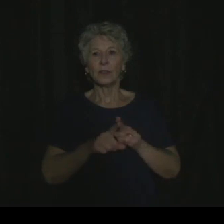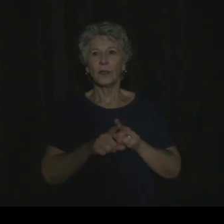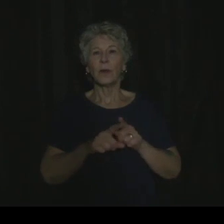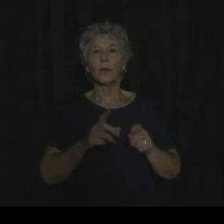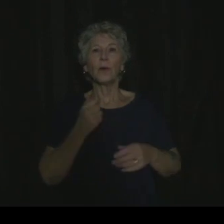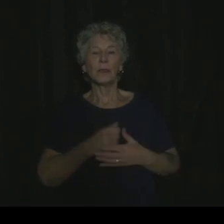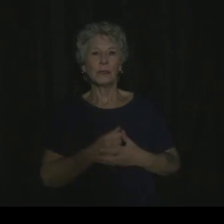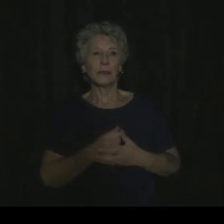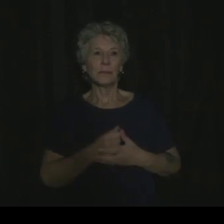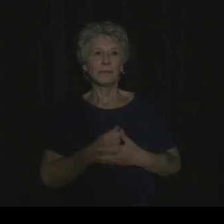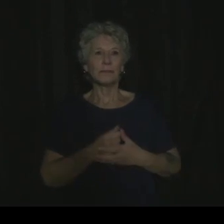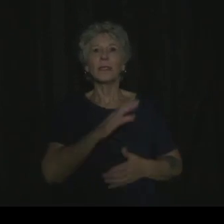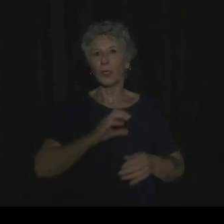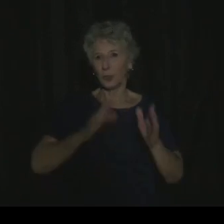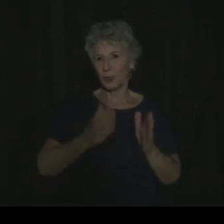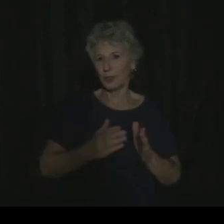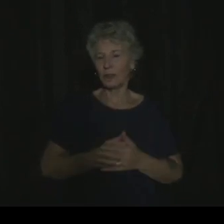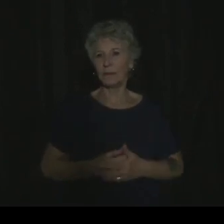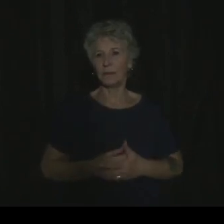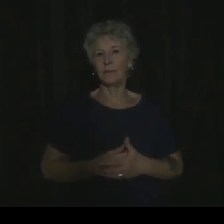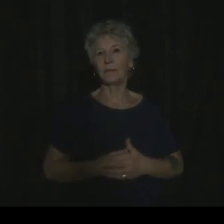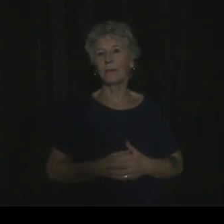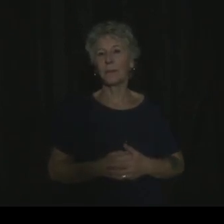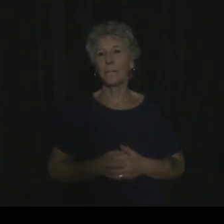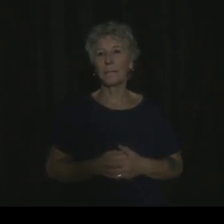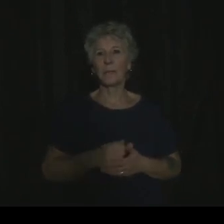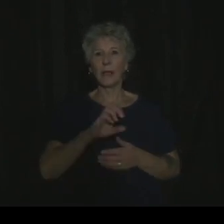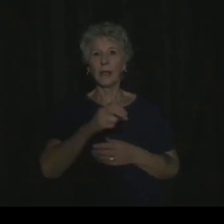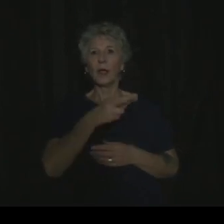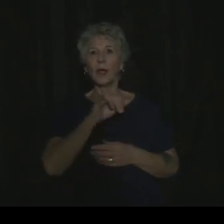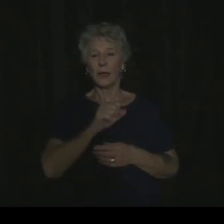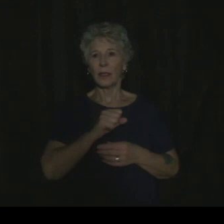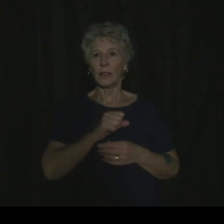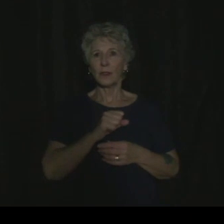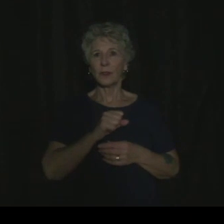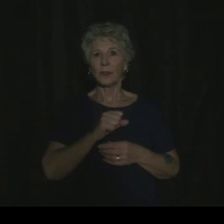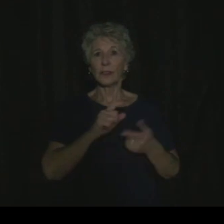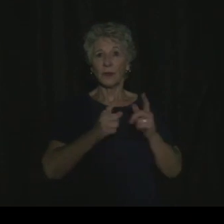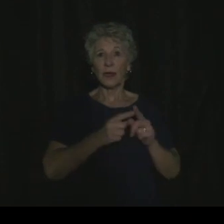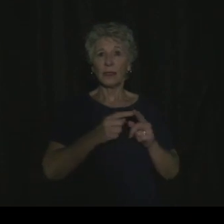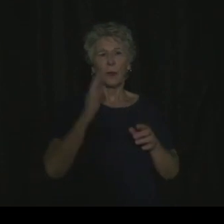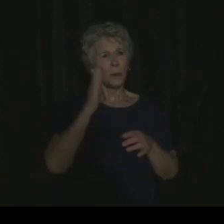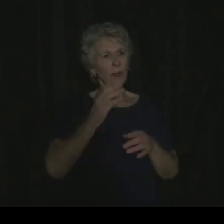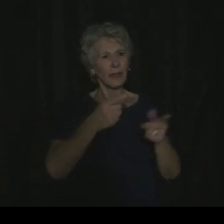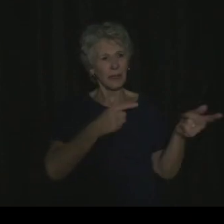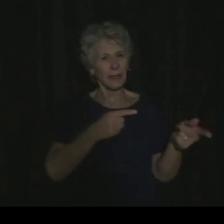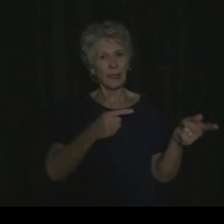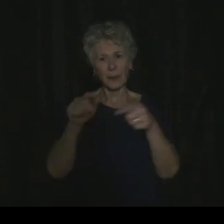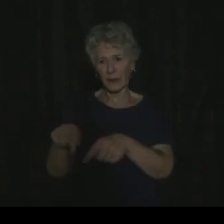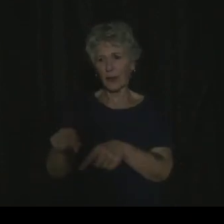here years ago. And Chris, I said, is Chris going to be at your graduation party? And he